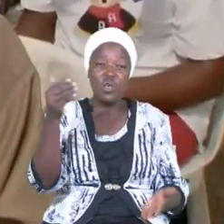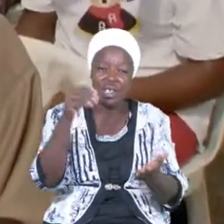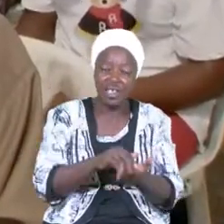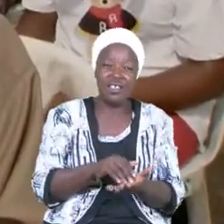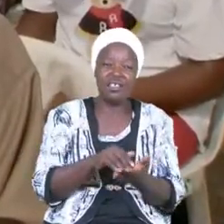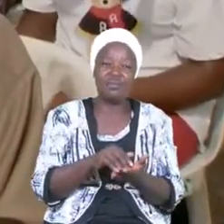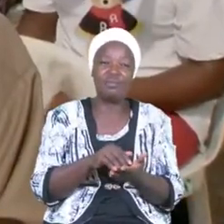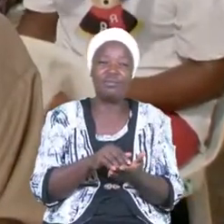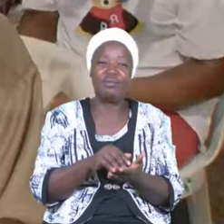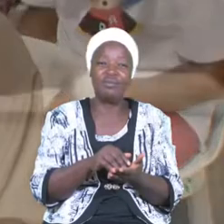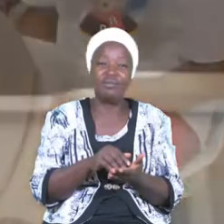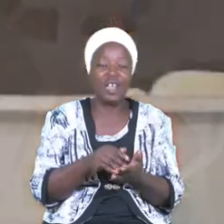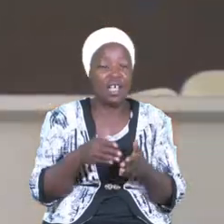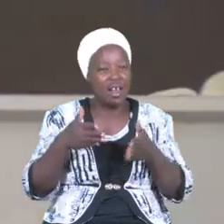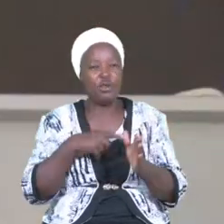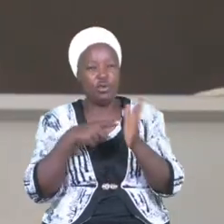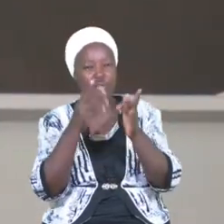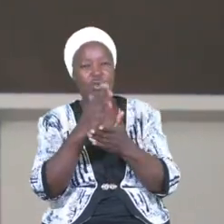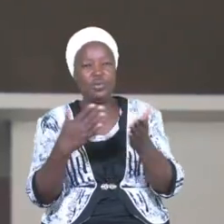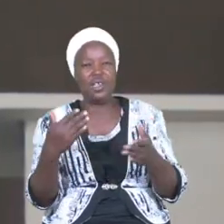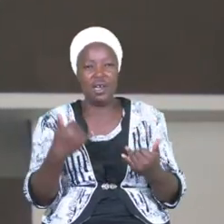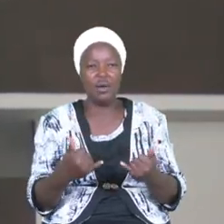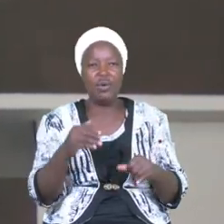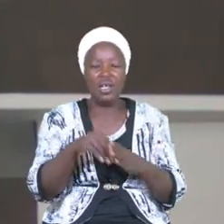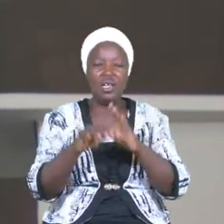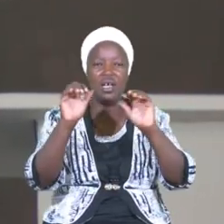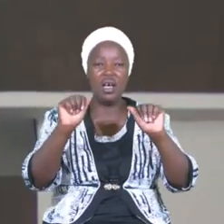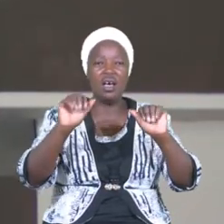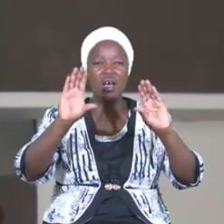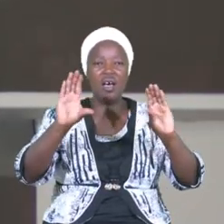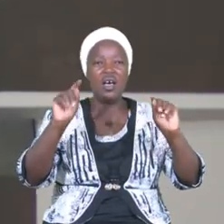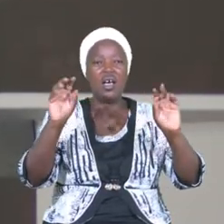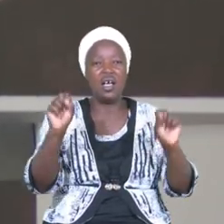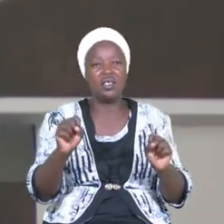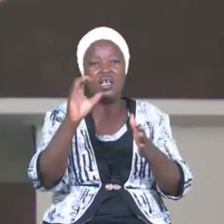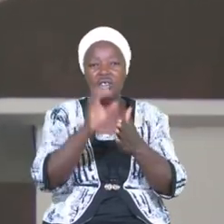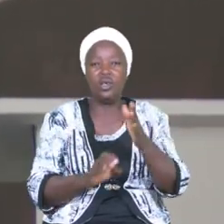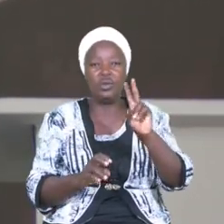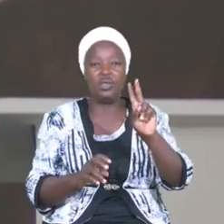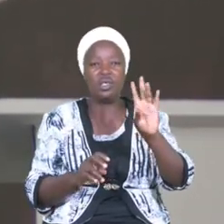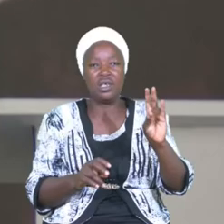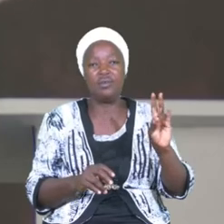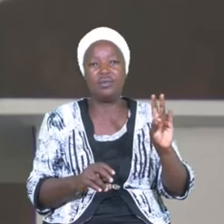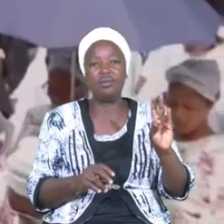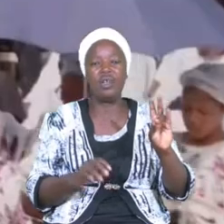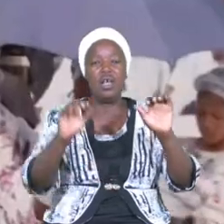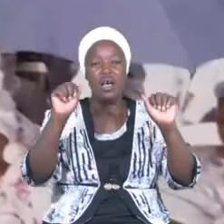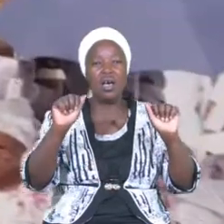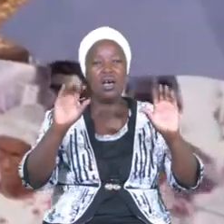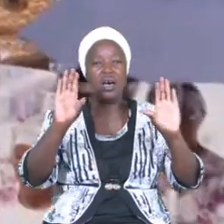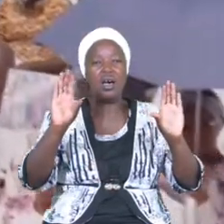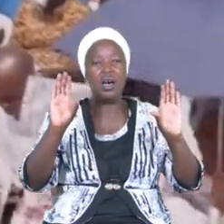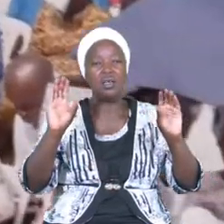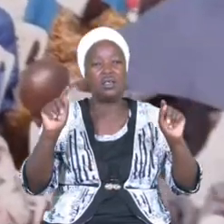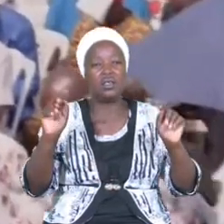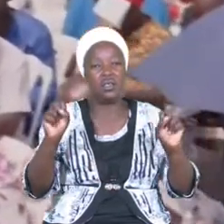Let me show you something now in Acts chapter 27. Acts